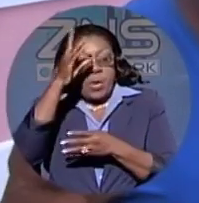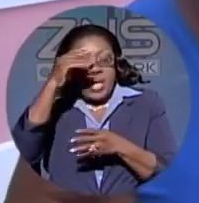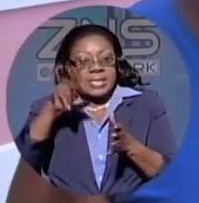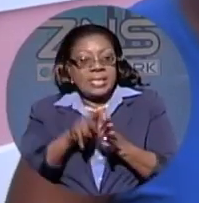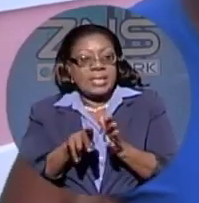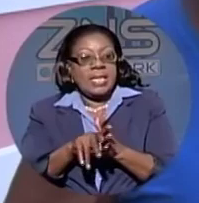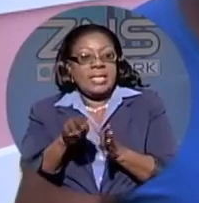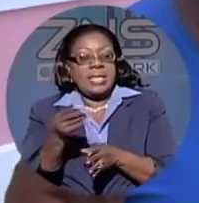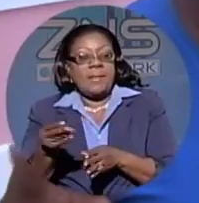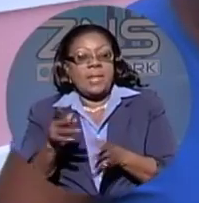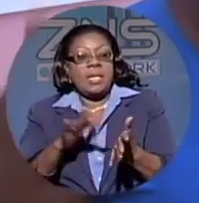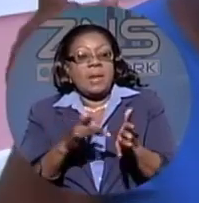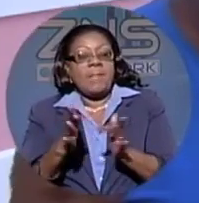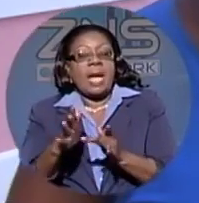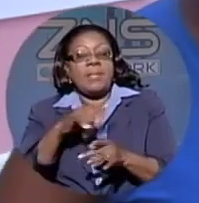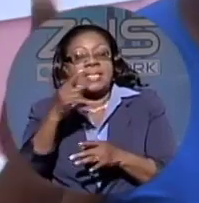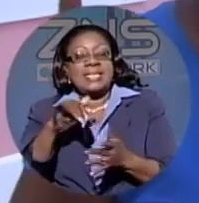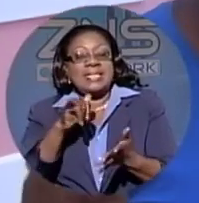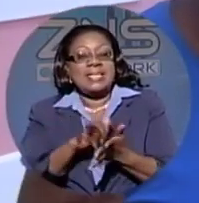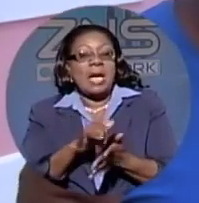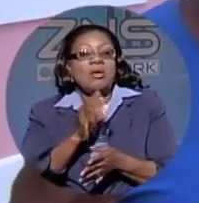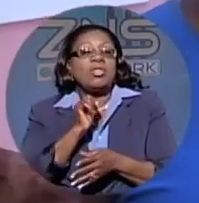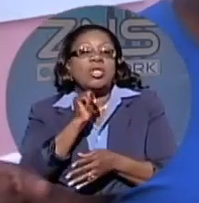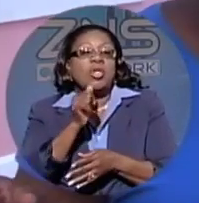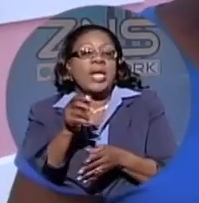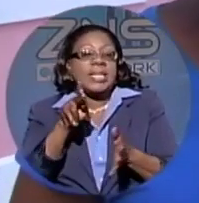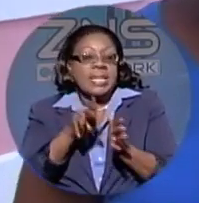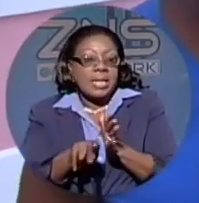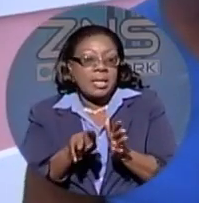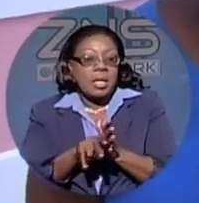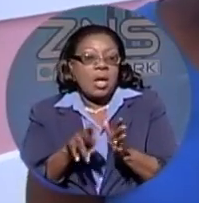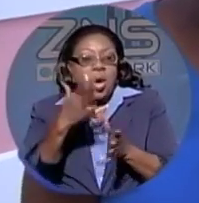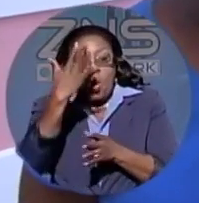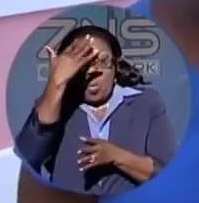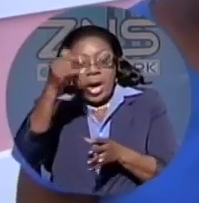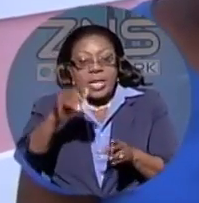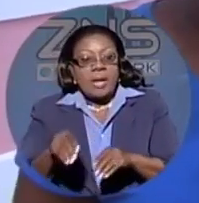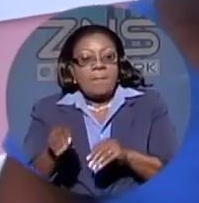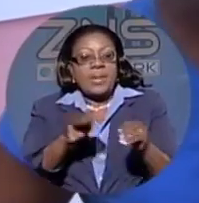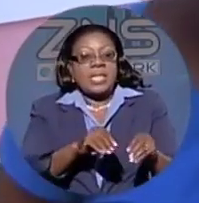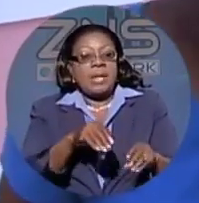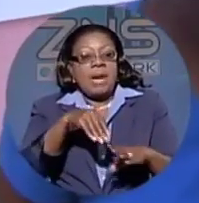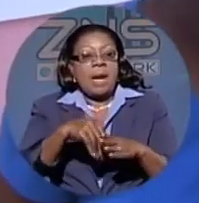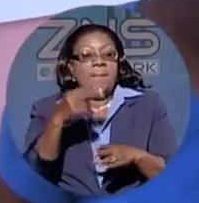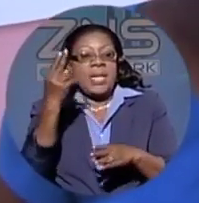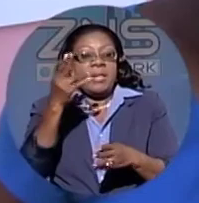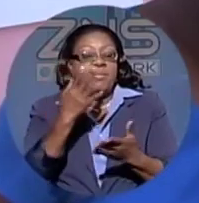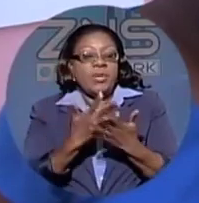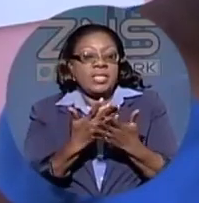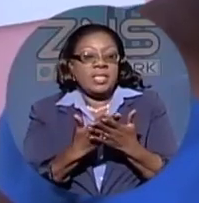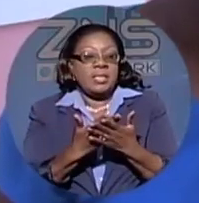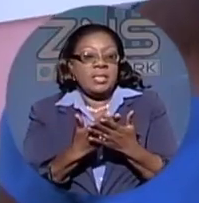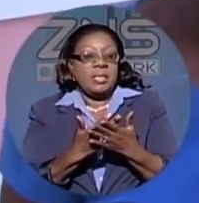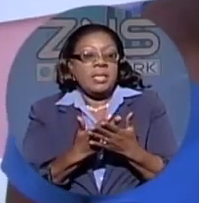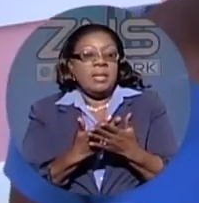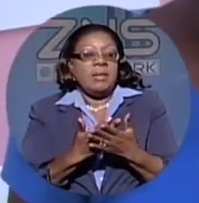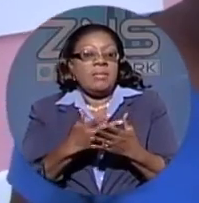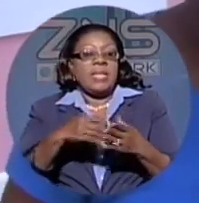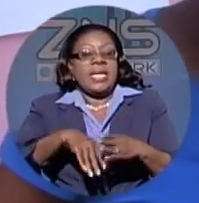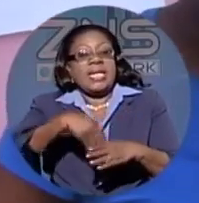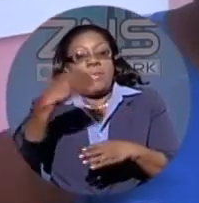Bible said thou should not kill, and if you kill, you should be killed. Why are they putting these people up in prison, taking them out and putting them on